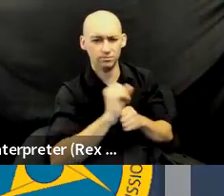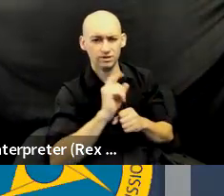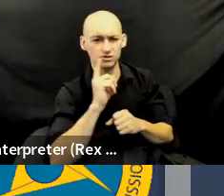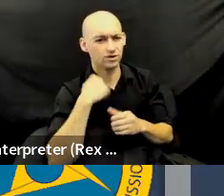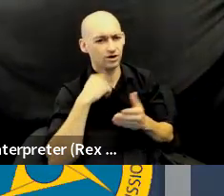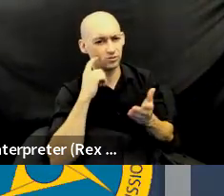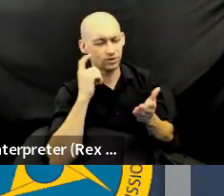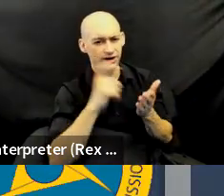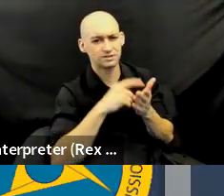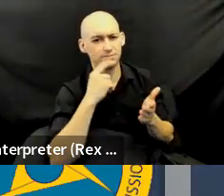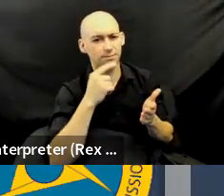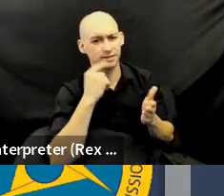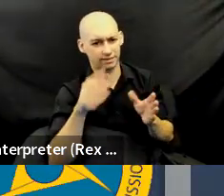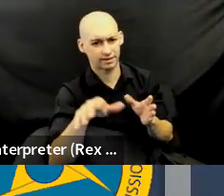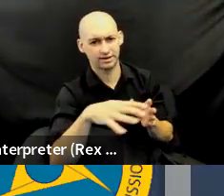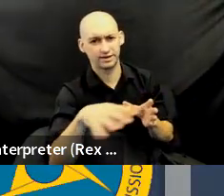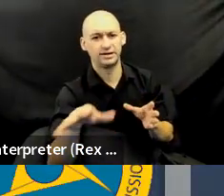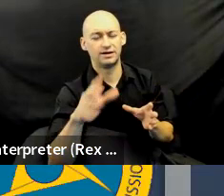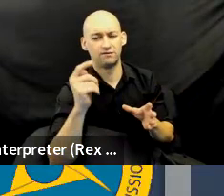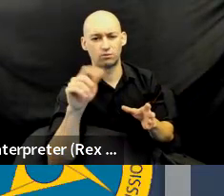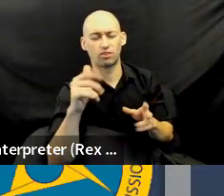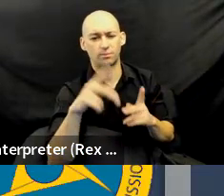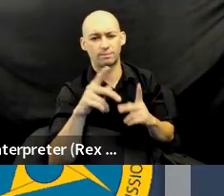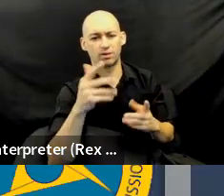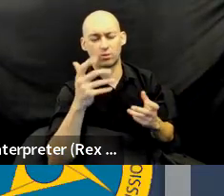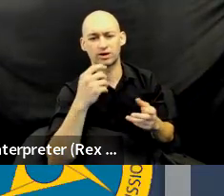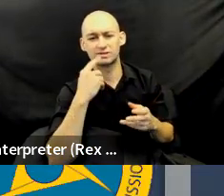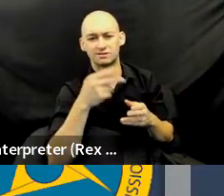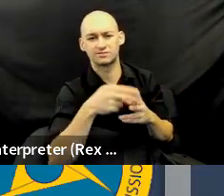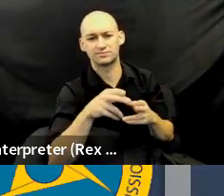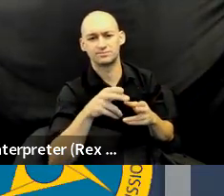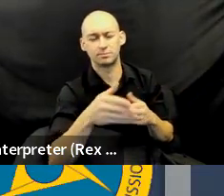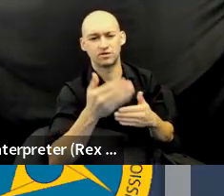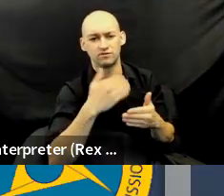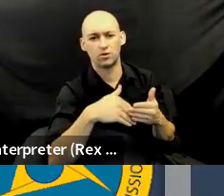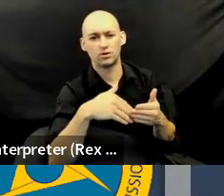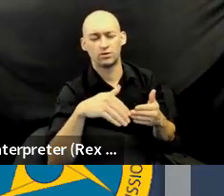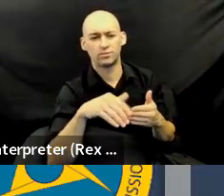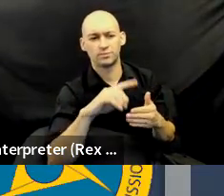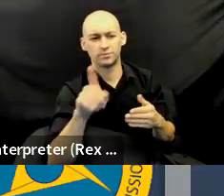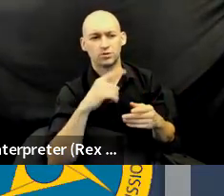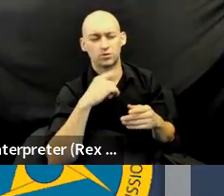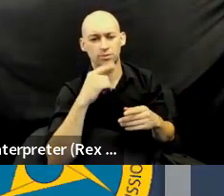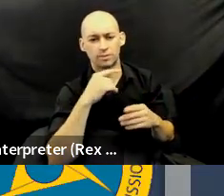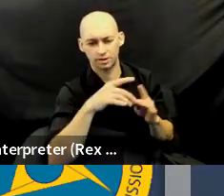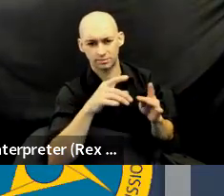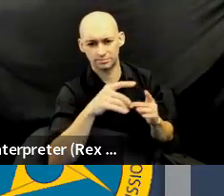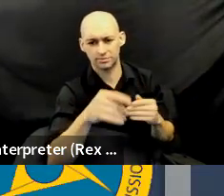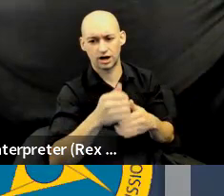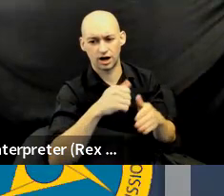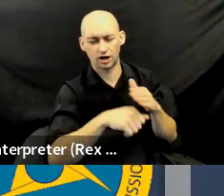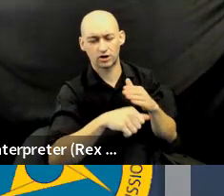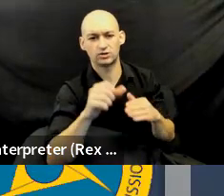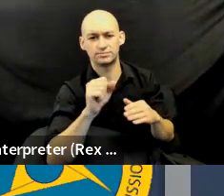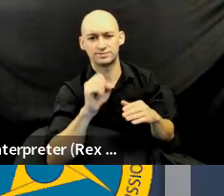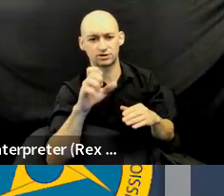recognize publicly, and then a few other people that I just wanted to briefly mention before we go to public comment. But our Undersecretary, I don't know if he's here, Mark Tellefson. Is